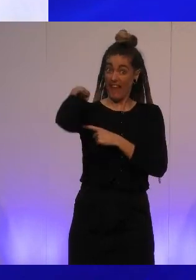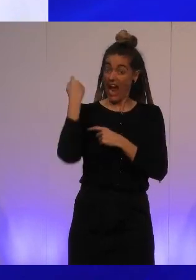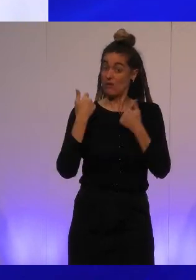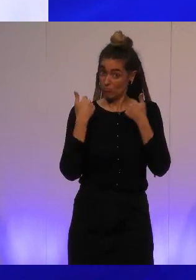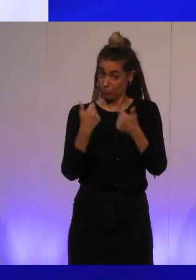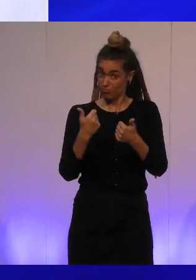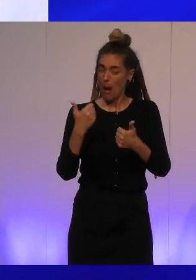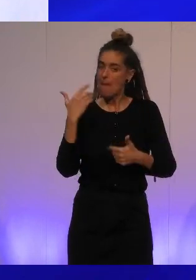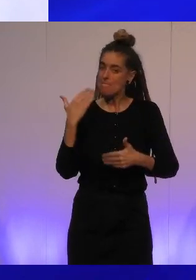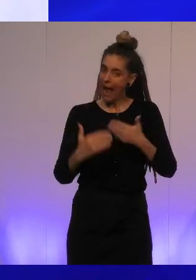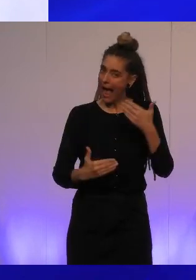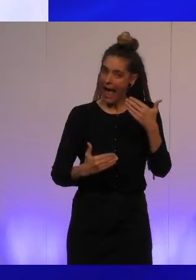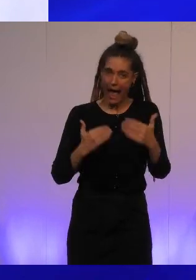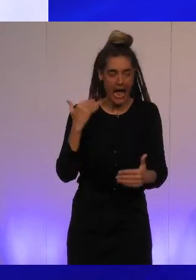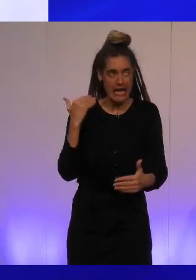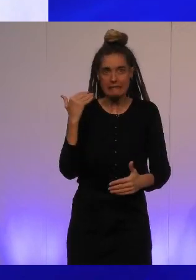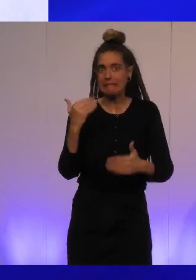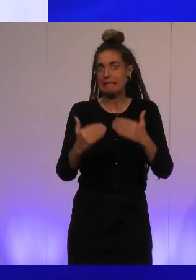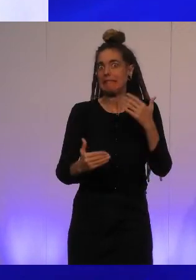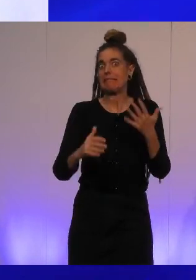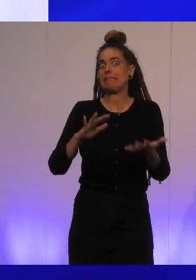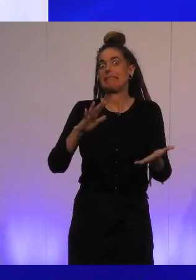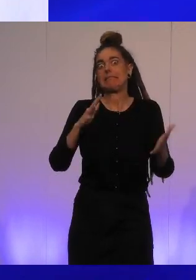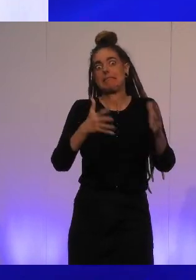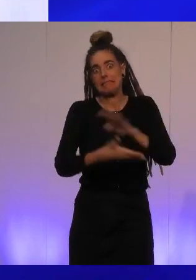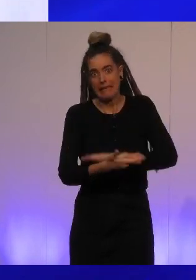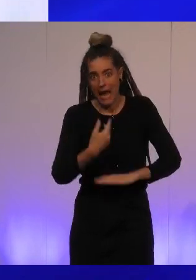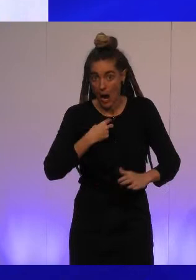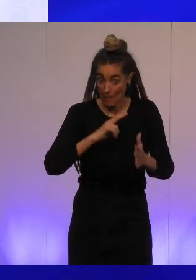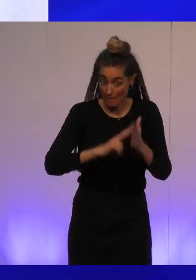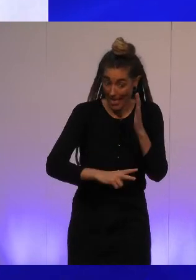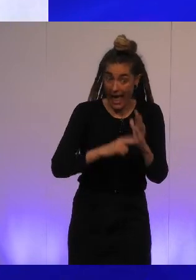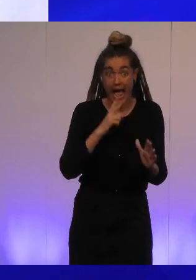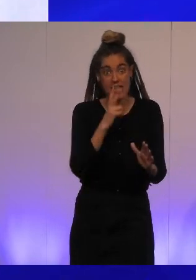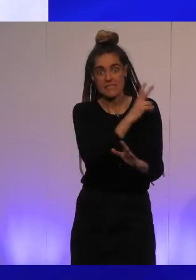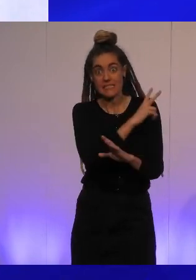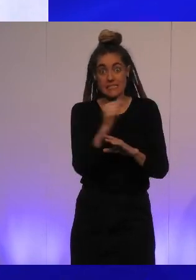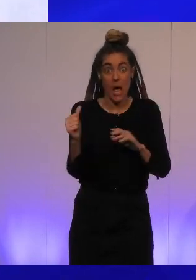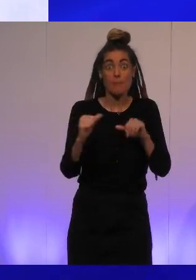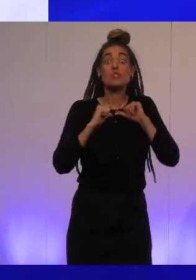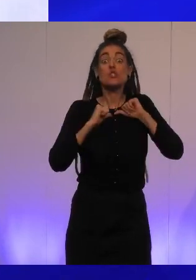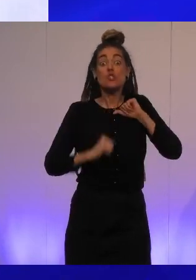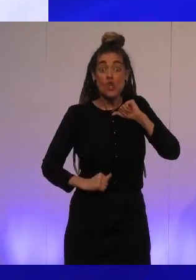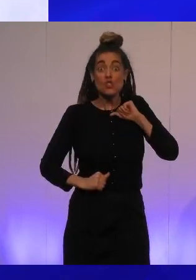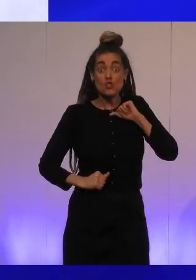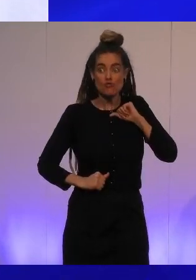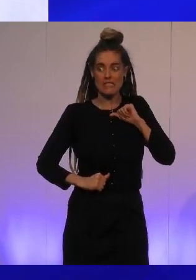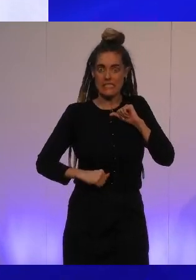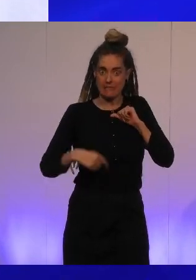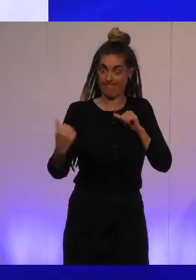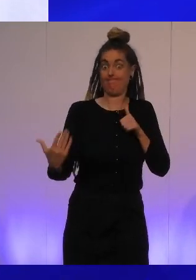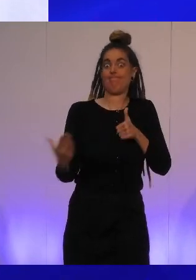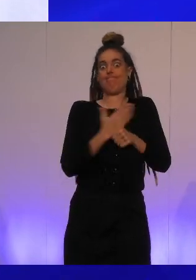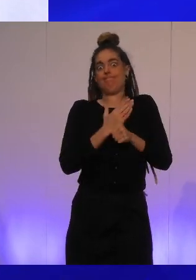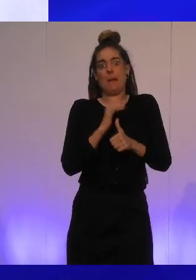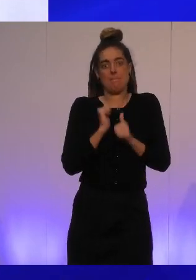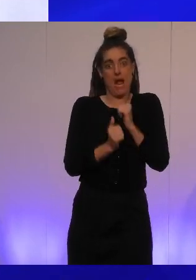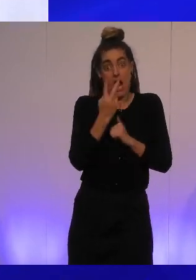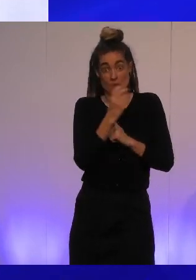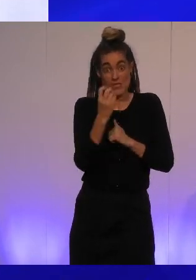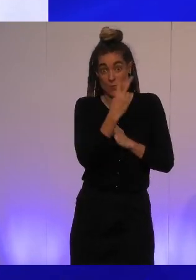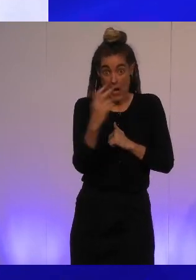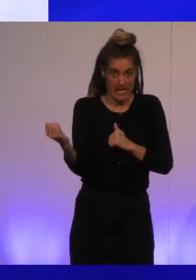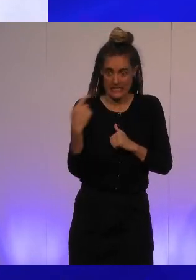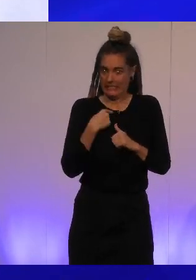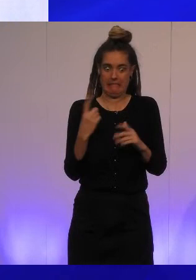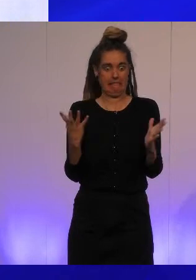the complete almost stop to some of the planned surgery in the immediate pandemic era, means we've drifted